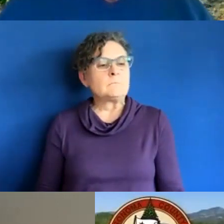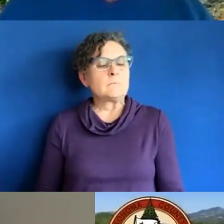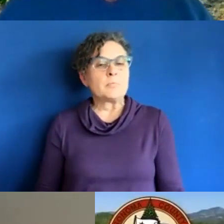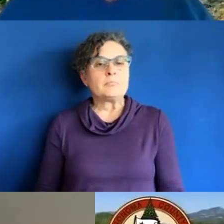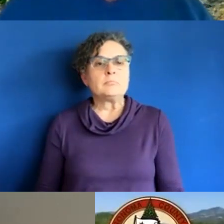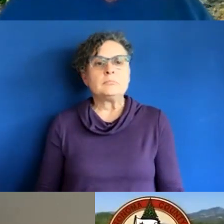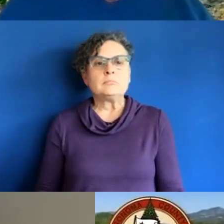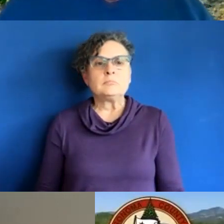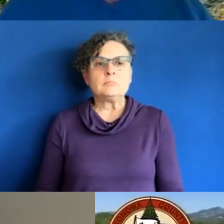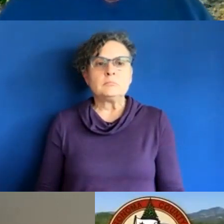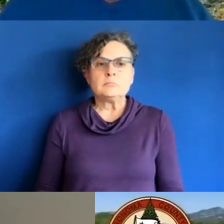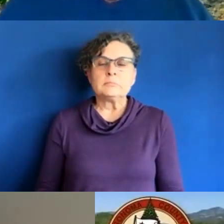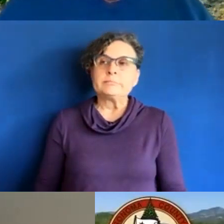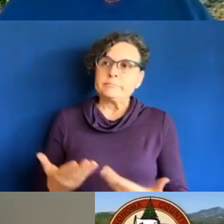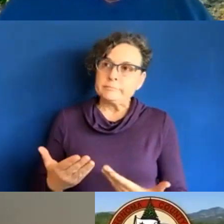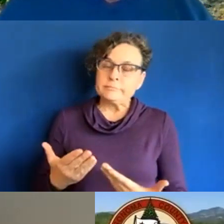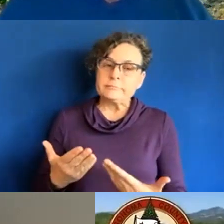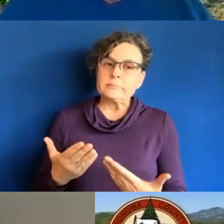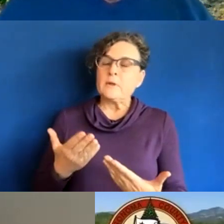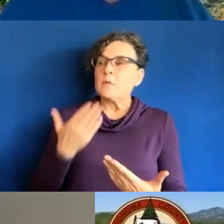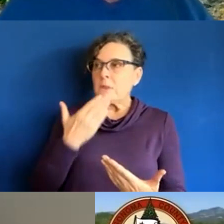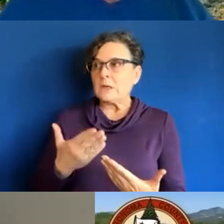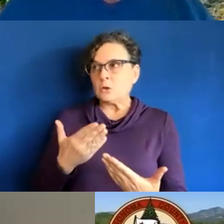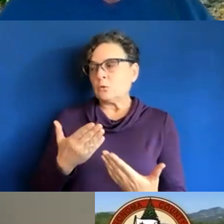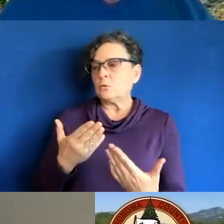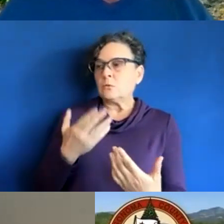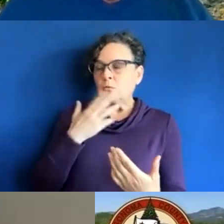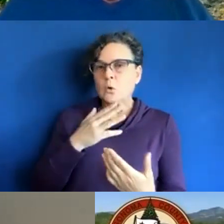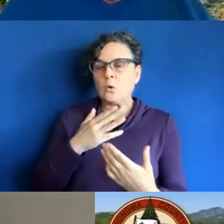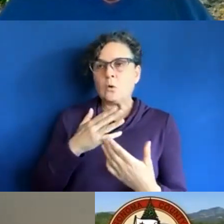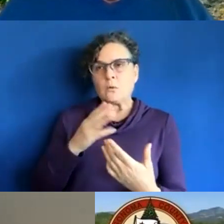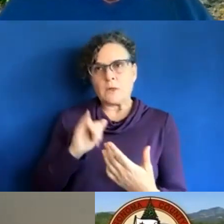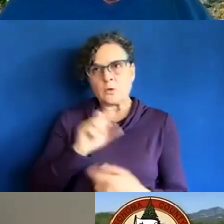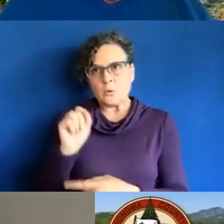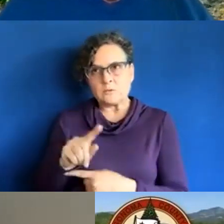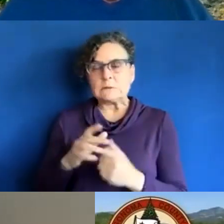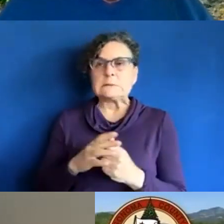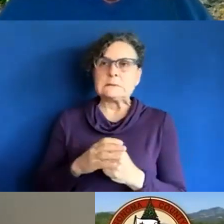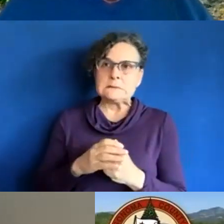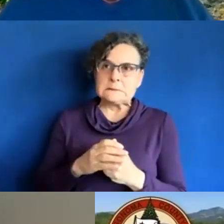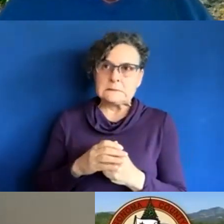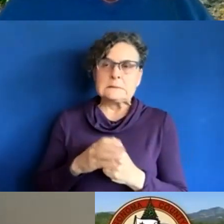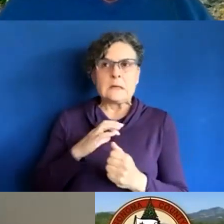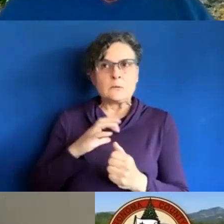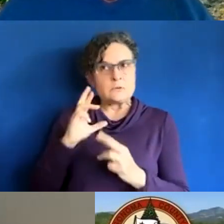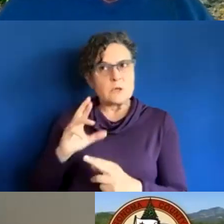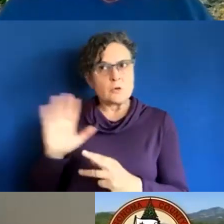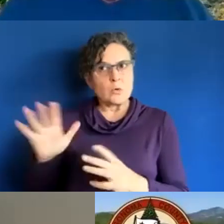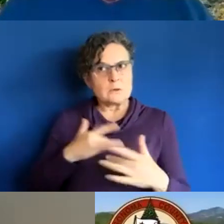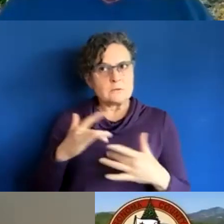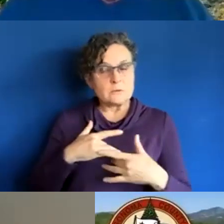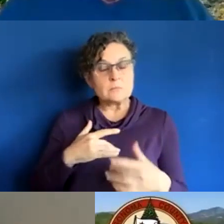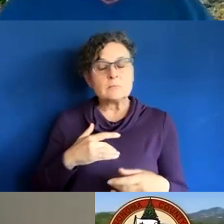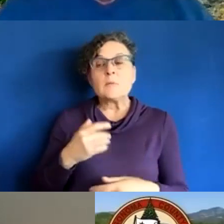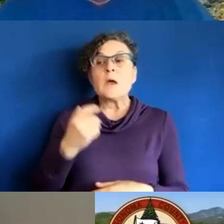Well, I'd point out again, I very much respect that question, first of all. I'd point out again that we will have 24/7